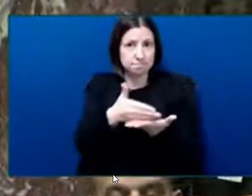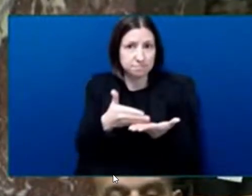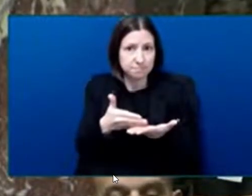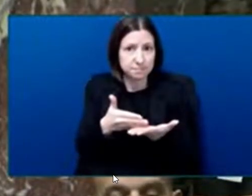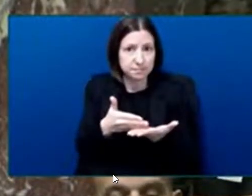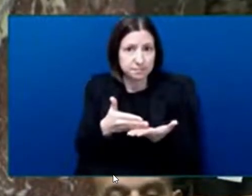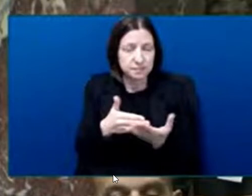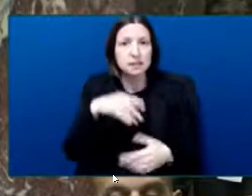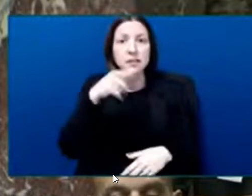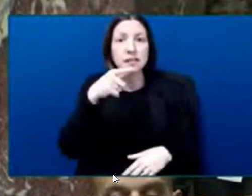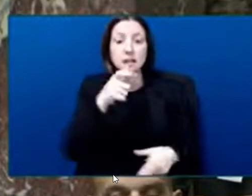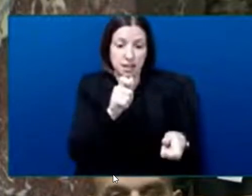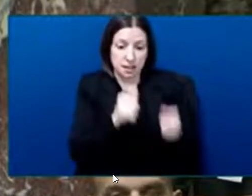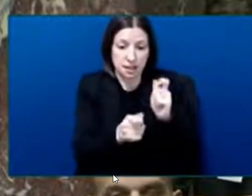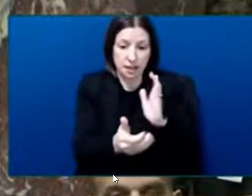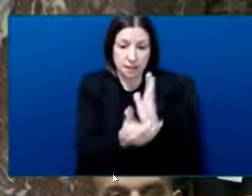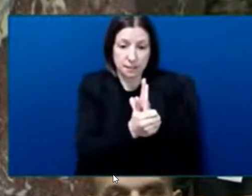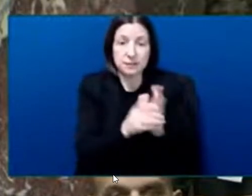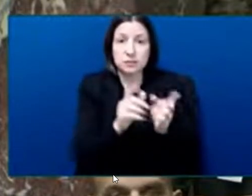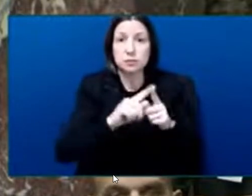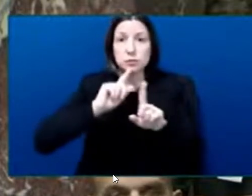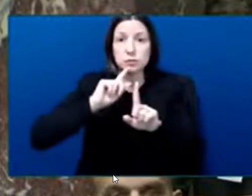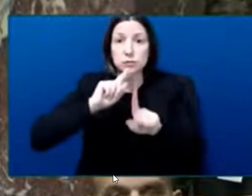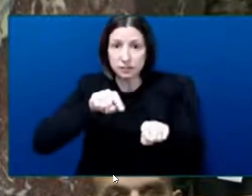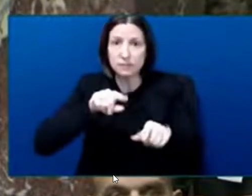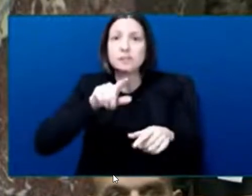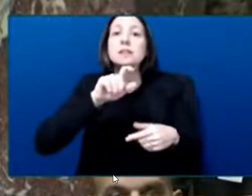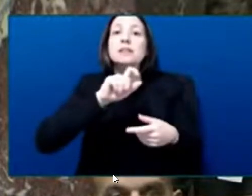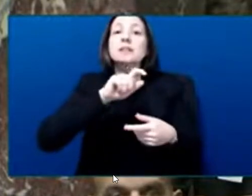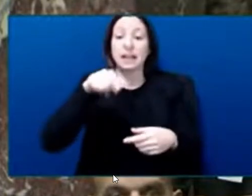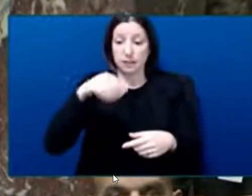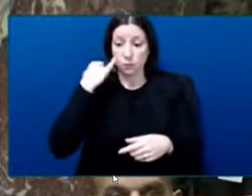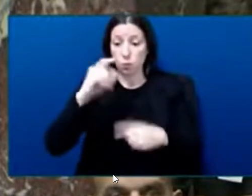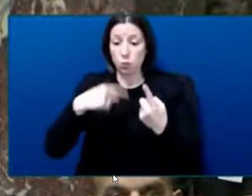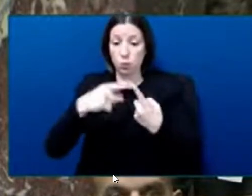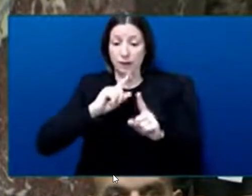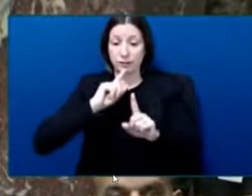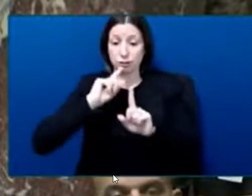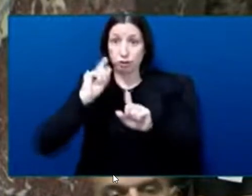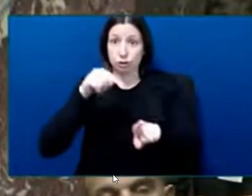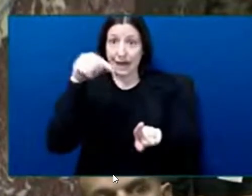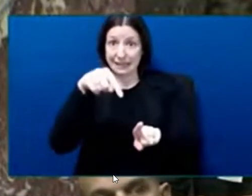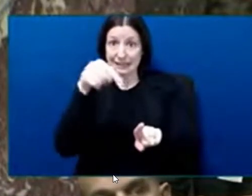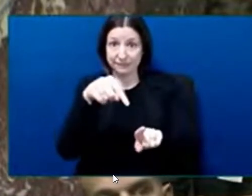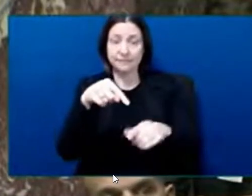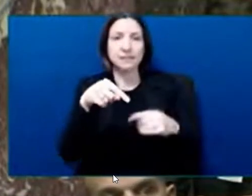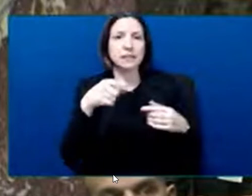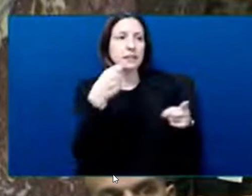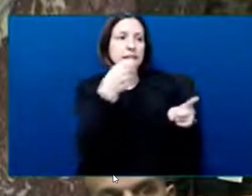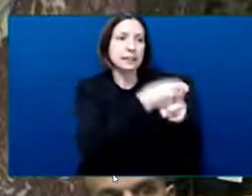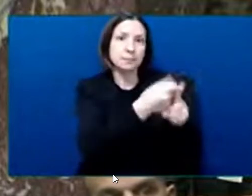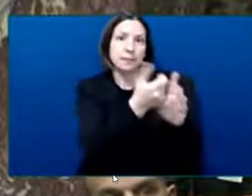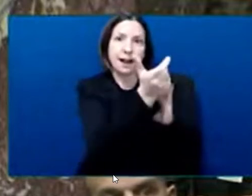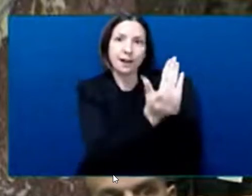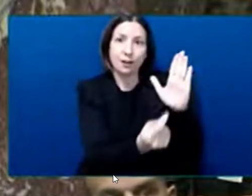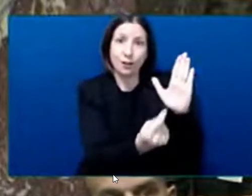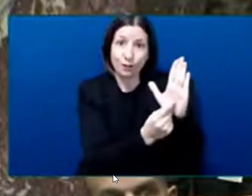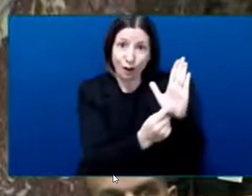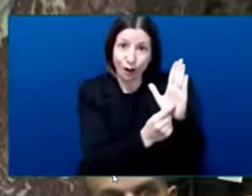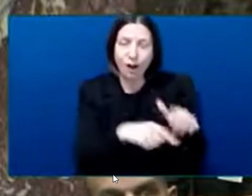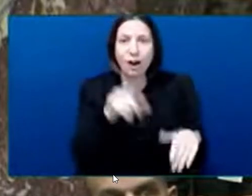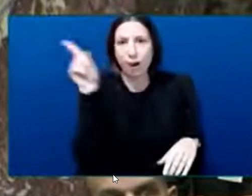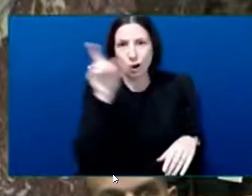amendments to a directive changing the criminal law of Canada or changing the case authority, such as the Zora case. In other words, would